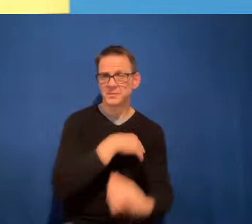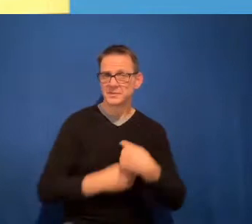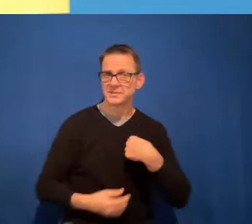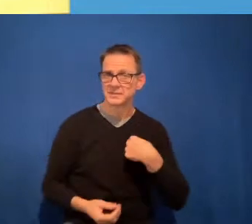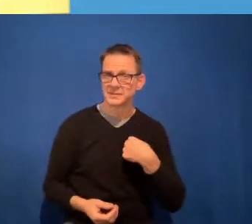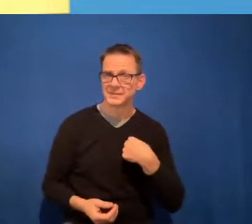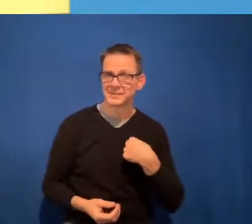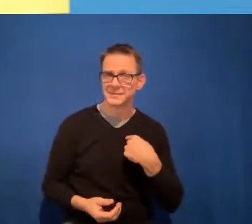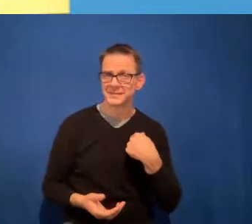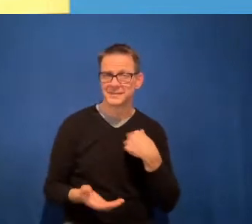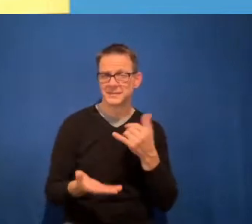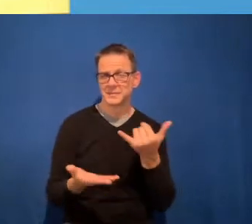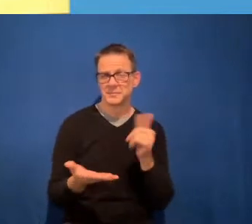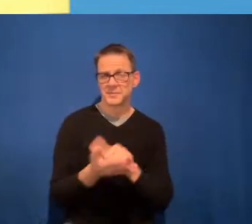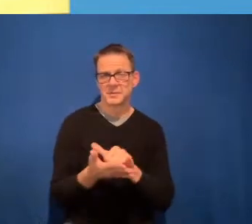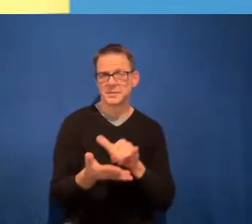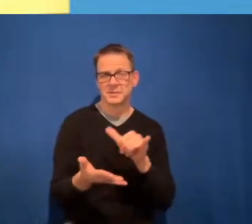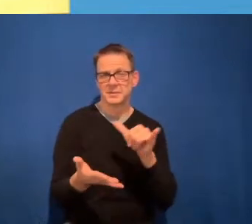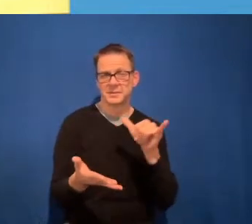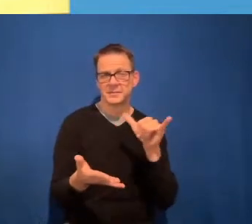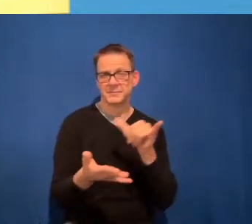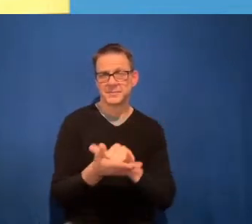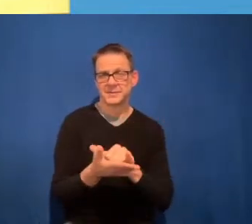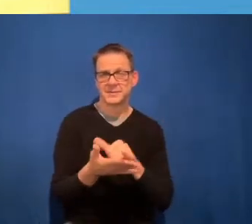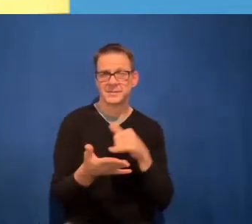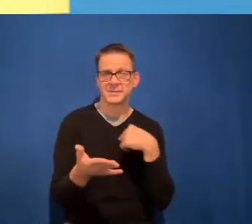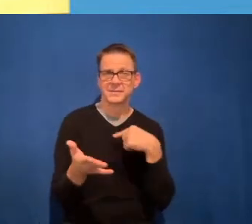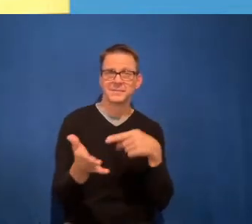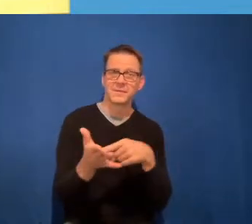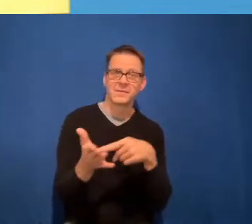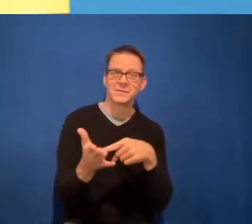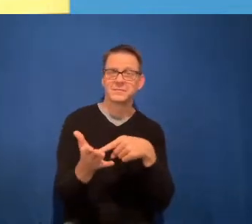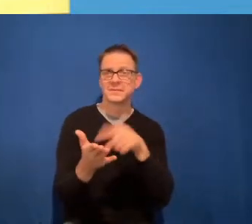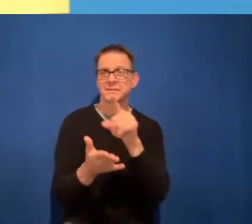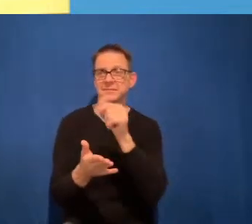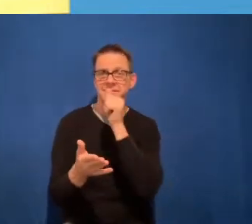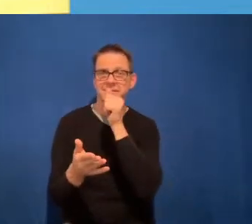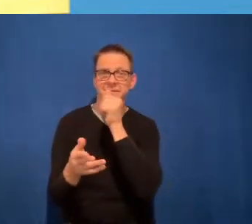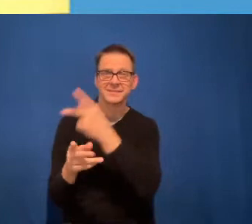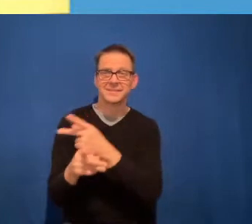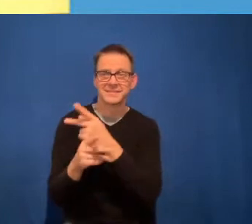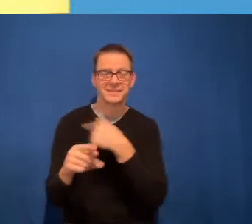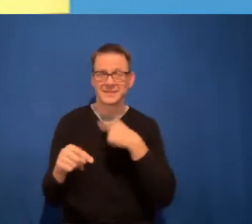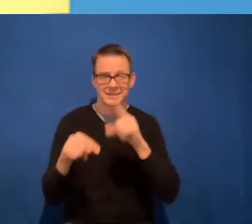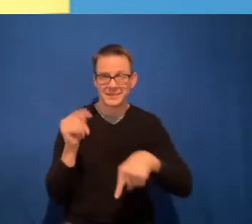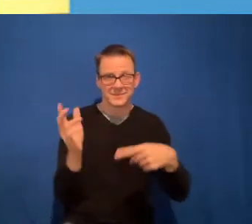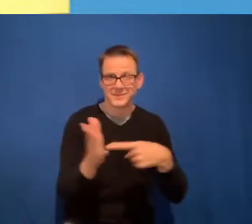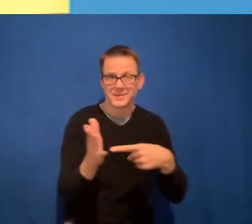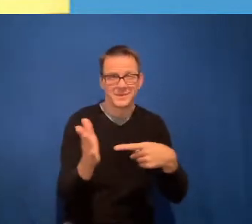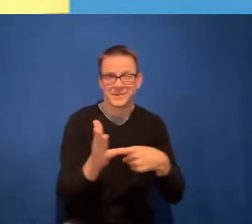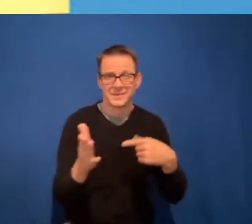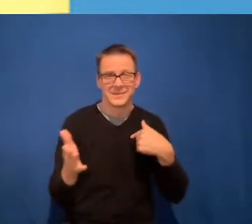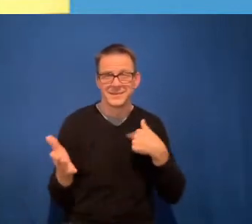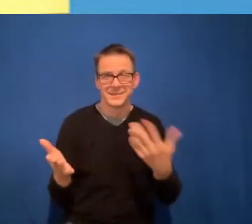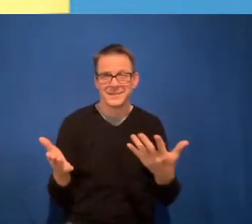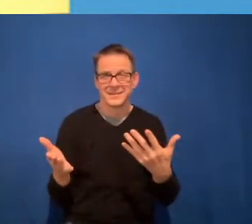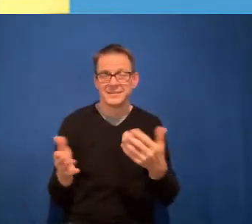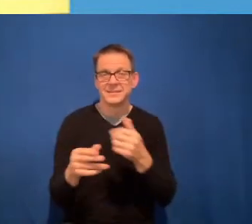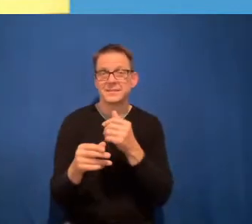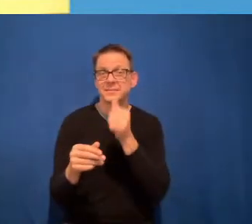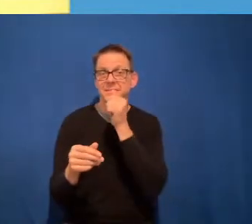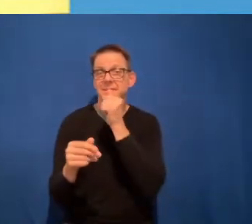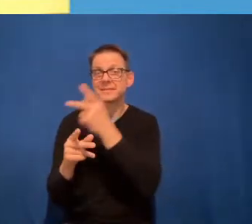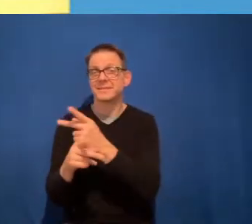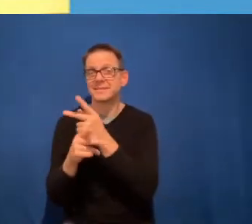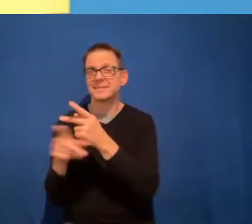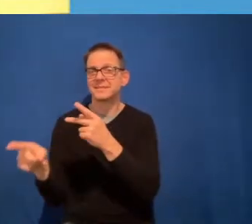have been able to afford, you know, these private healthcare things. If private healthcare is not freedom and choice, it's you